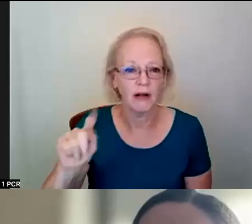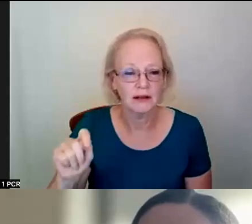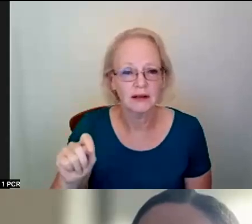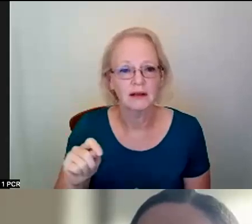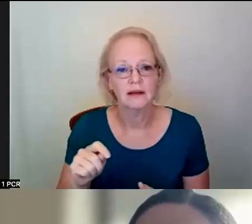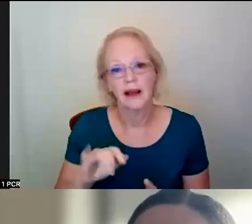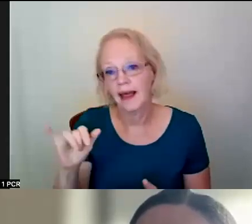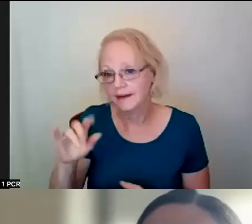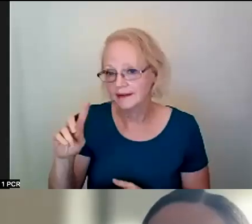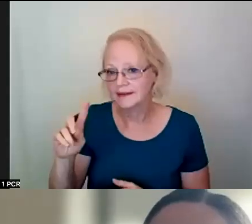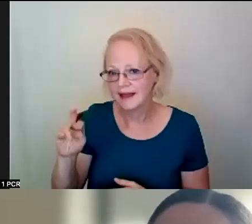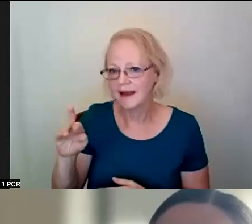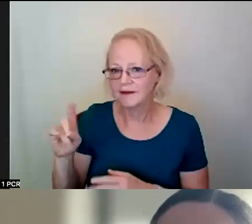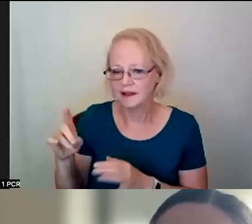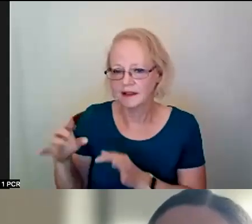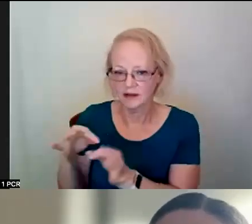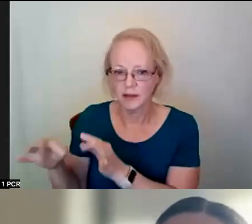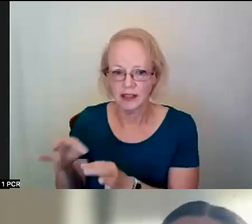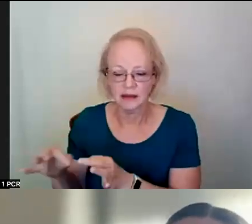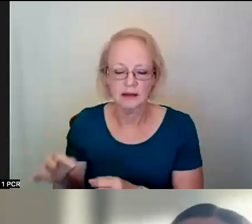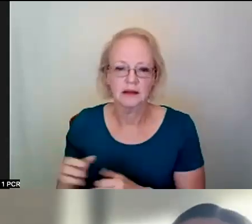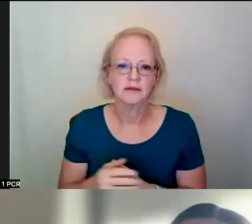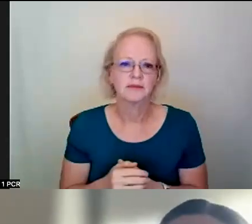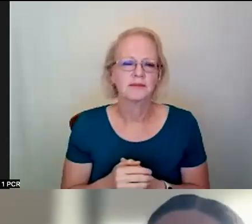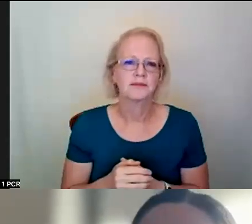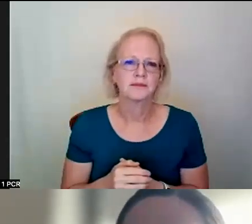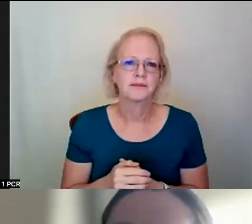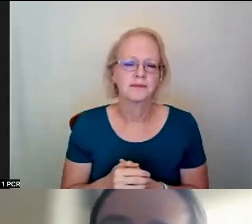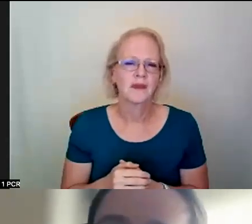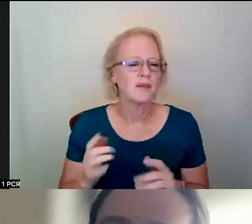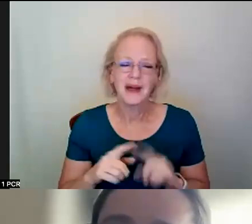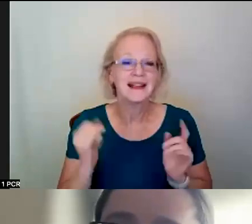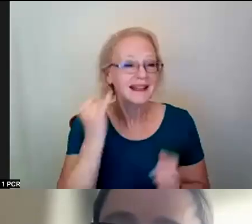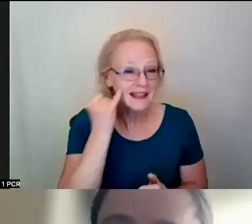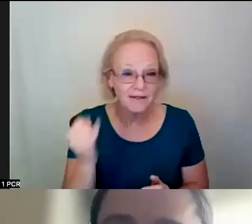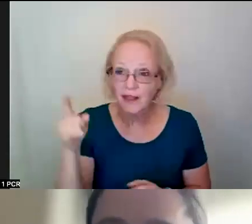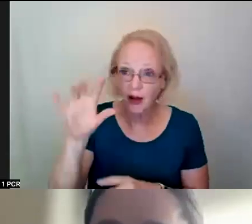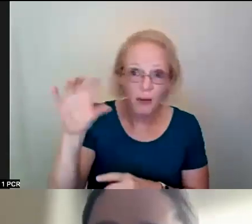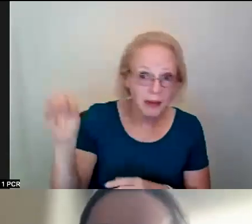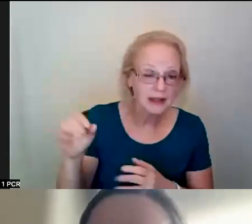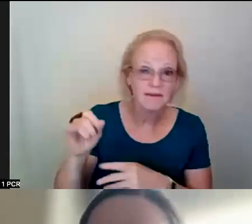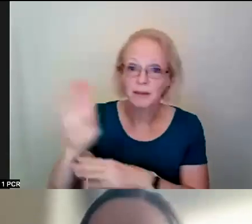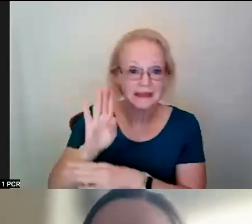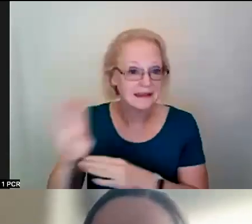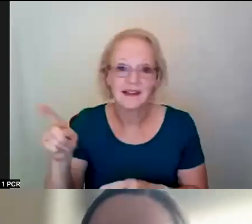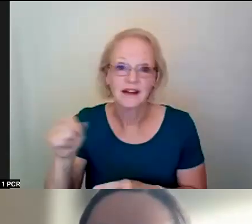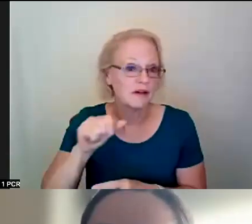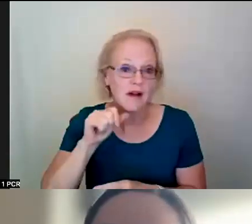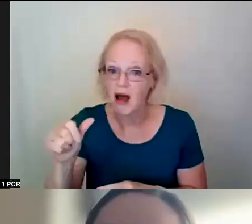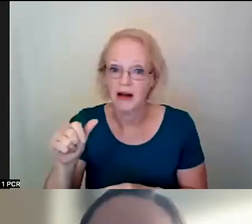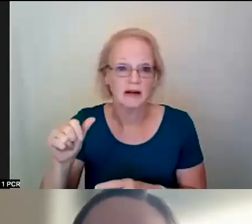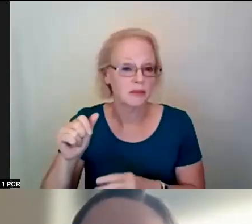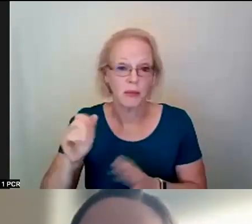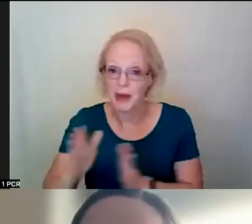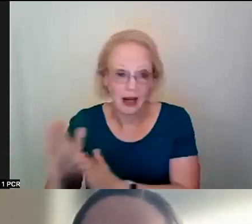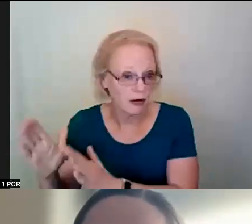David, expressed. But if employers are not prepared to do it,